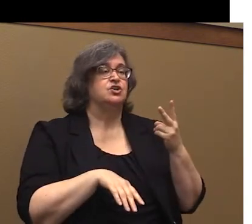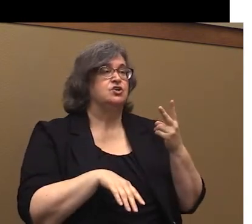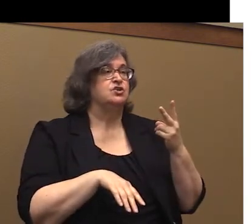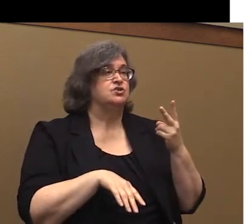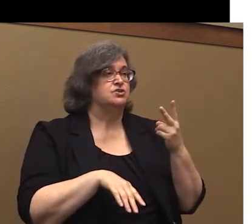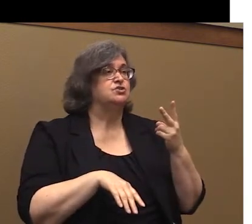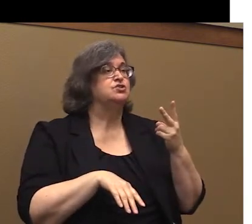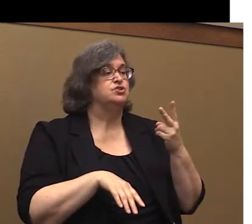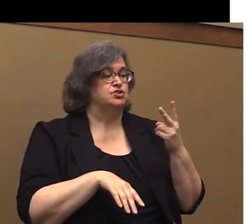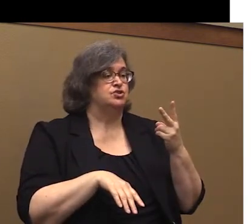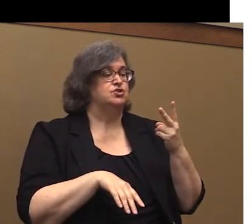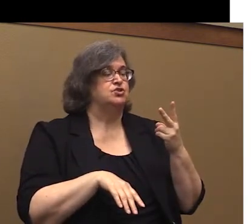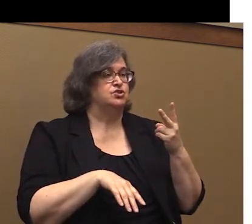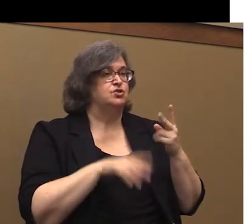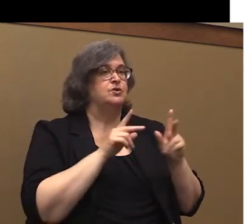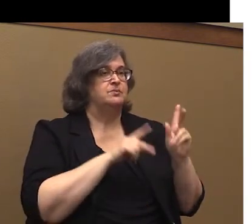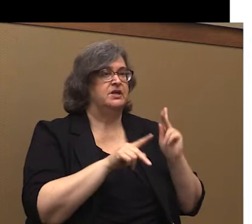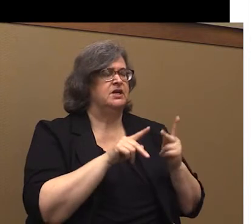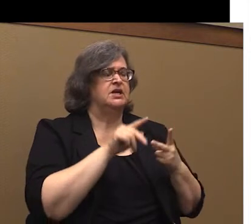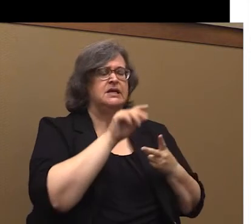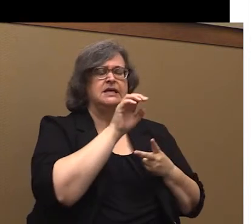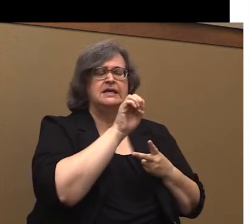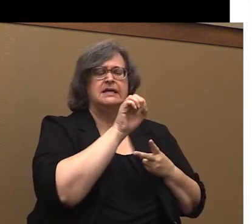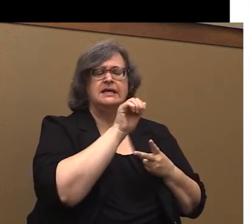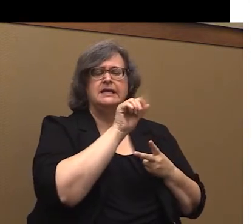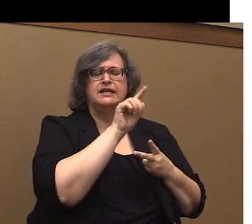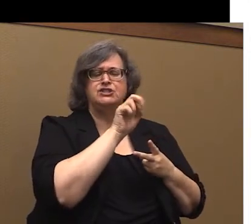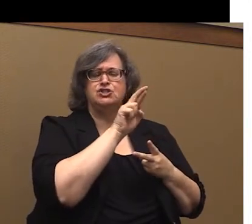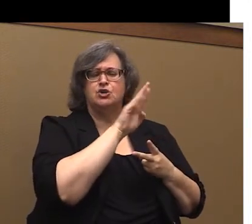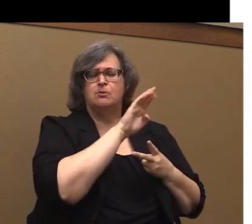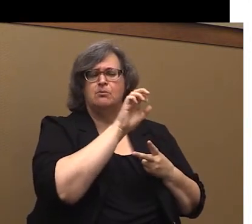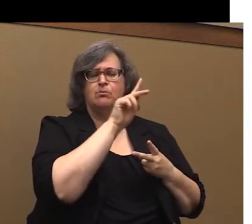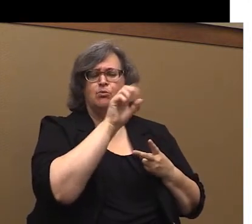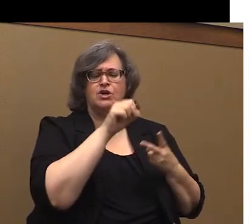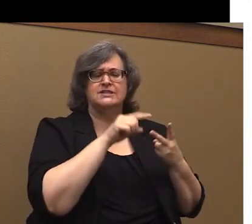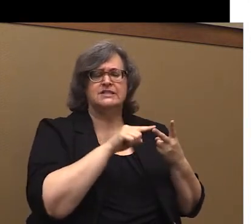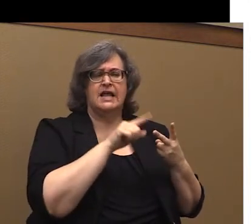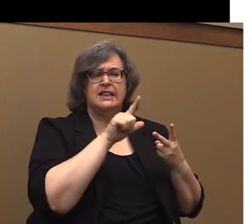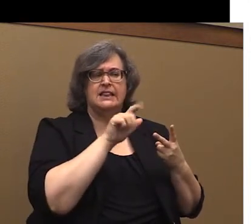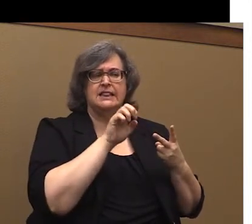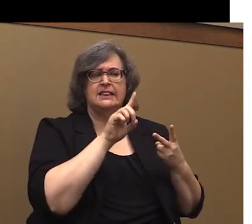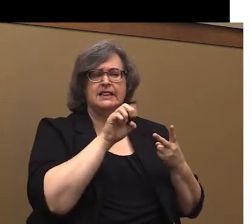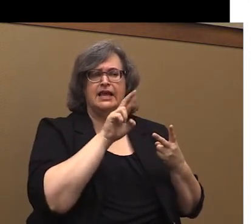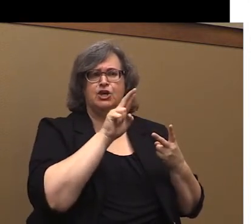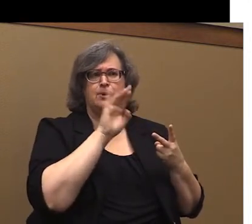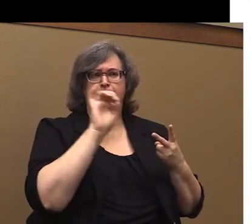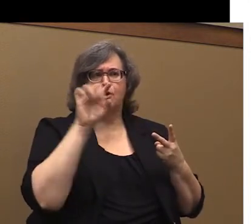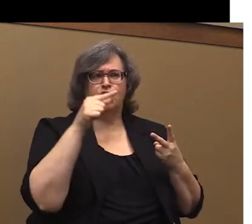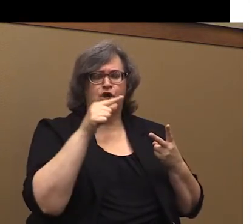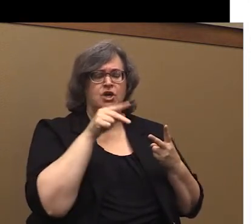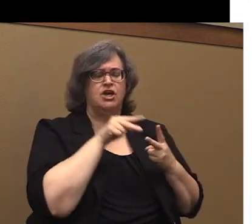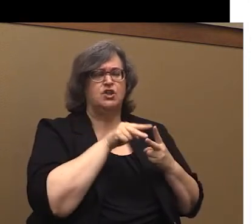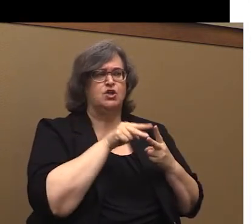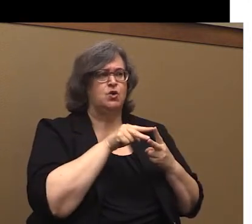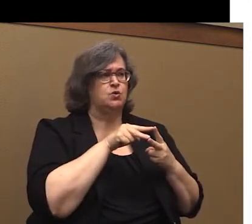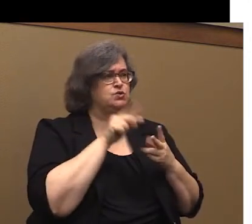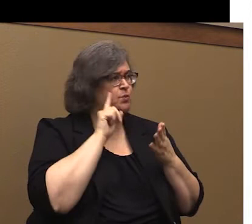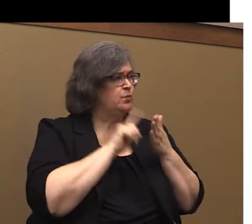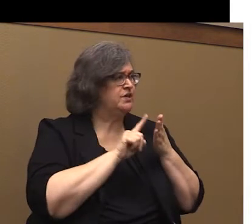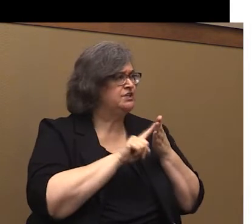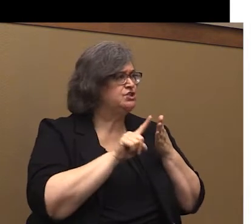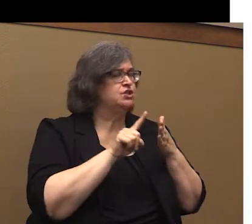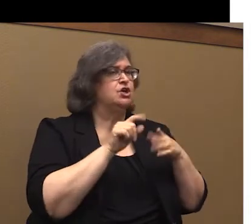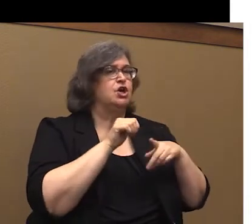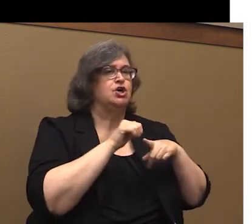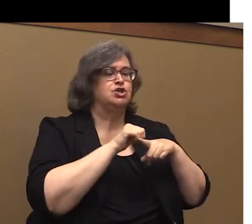Tucci, Easterbrooks, and Letterberg, and they looked at the effects of